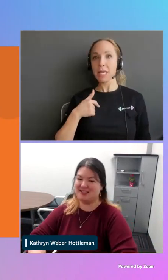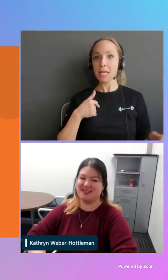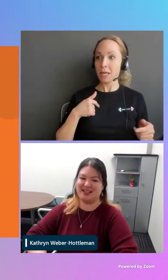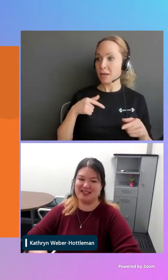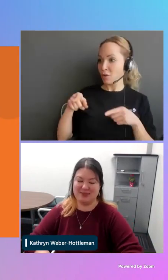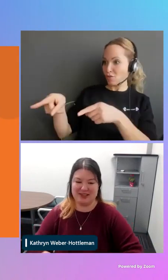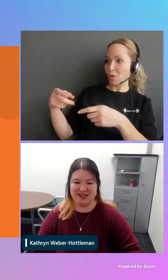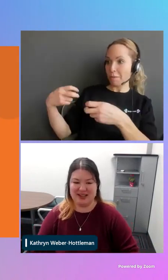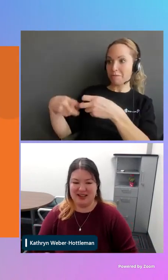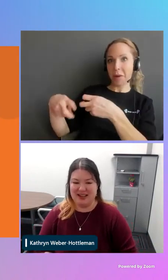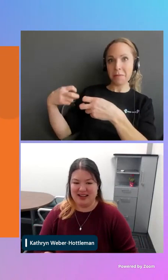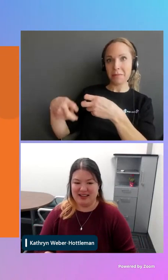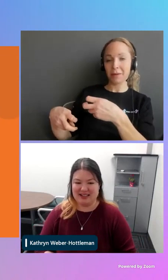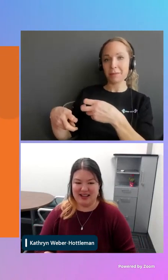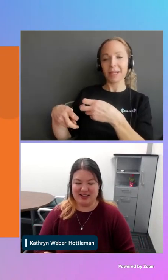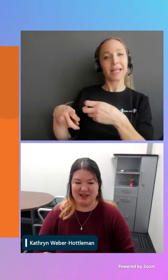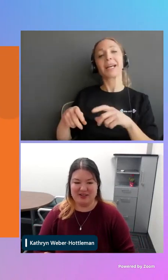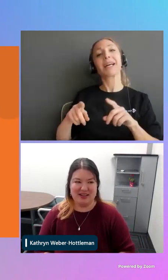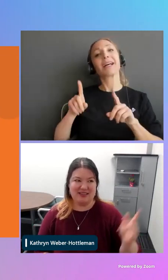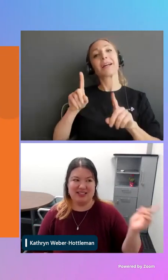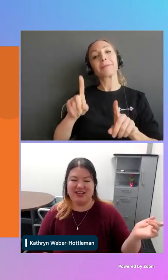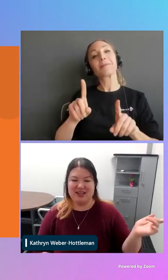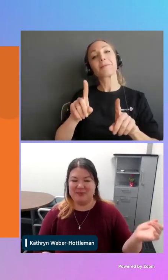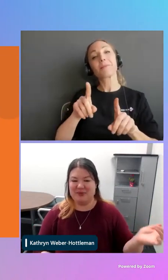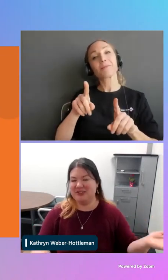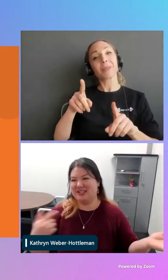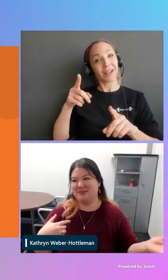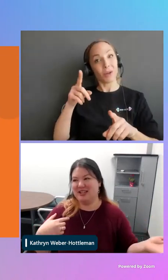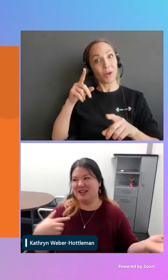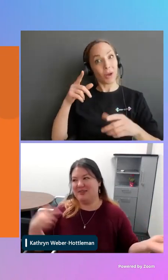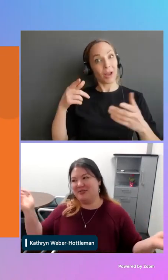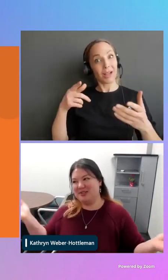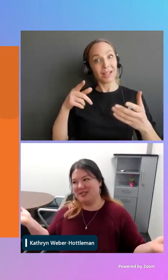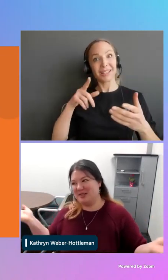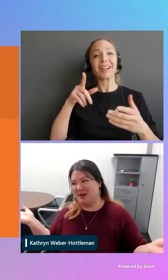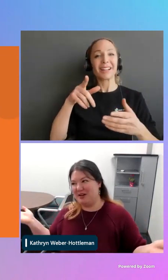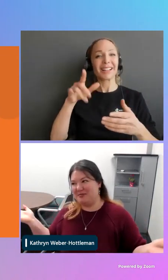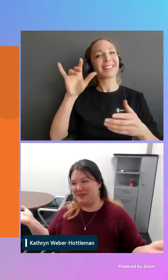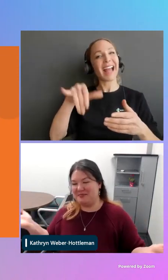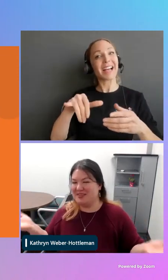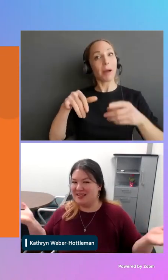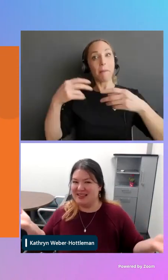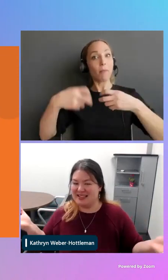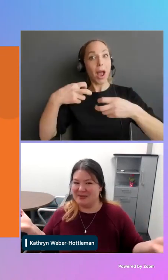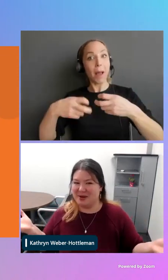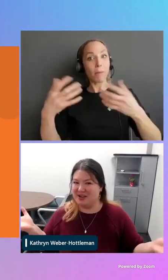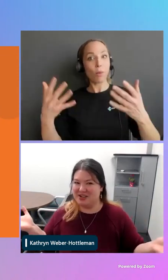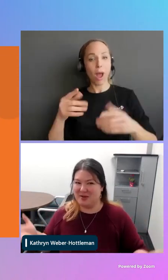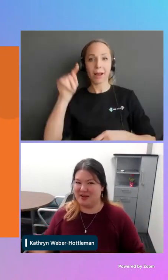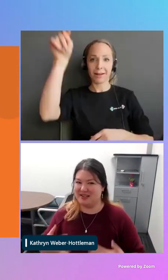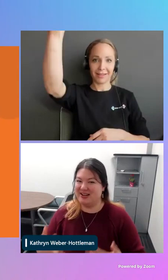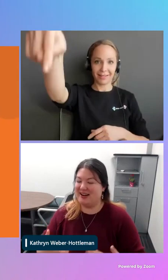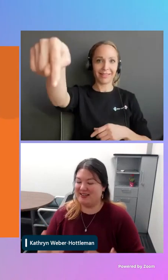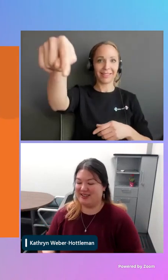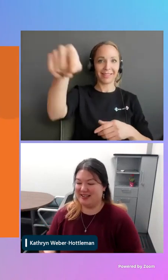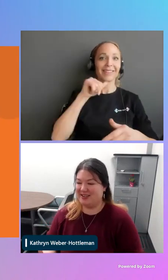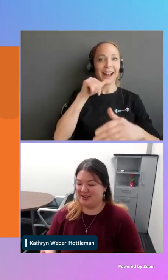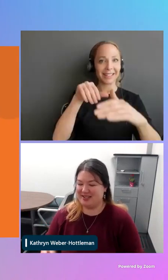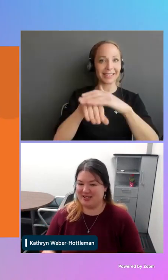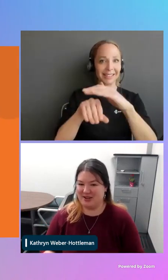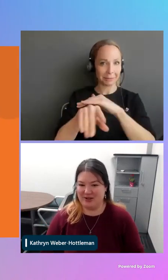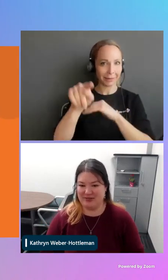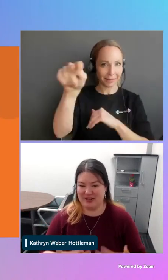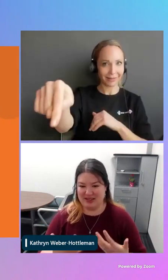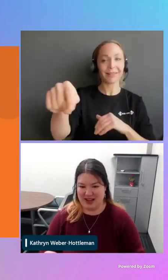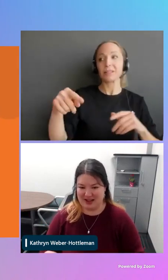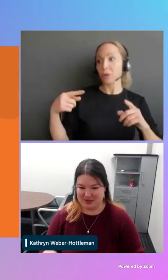which is inaccessibility, instead of the team versus me versus the problem. That's not a partnership, and it's not really going